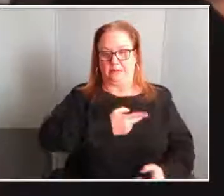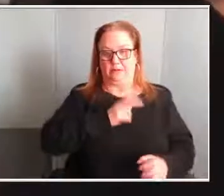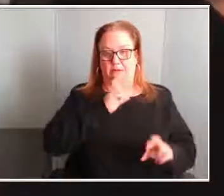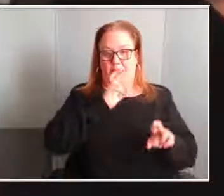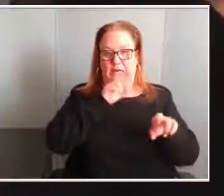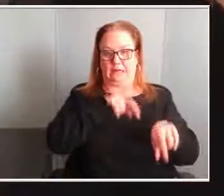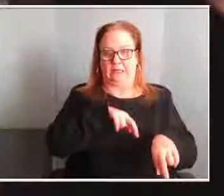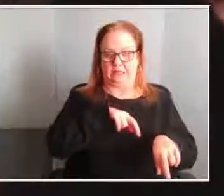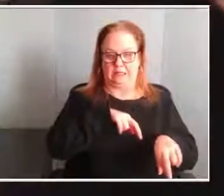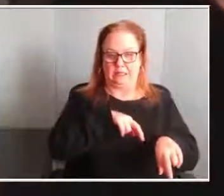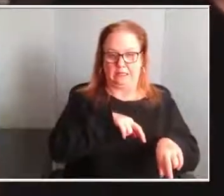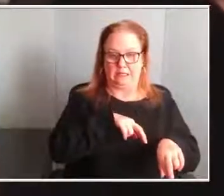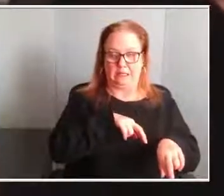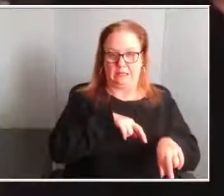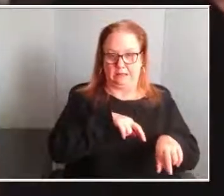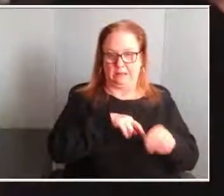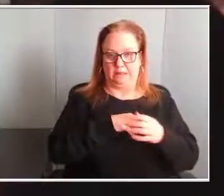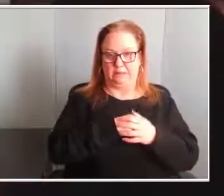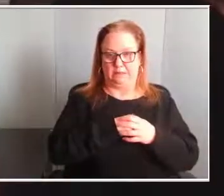reacted.